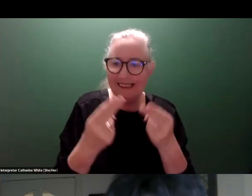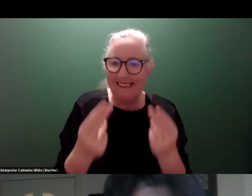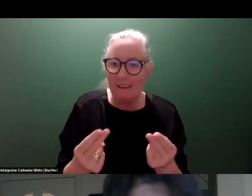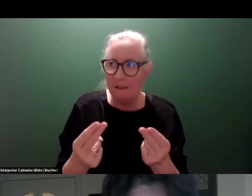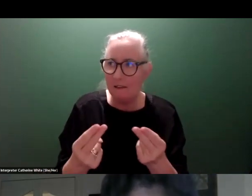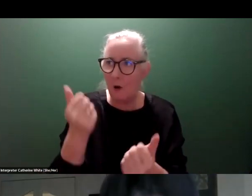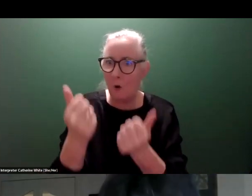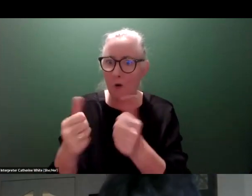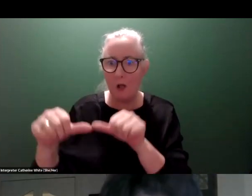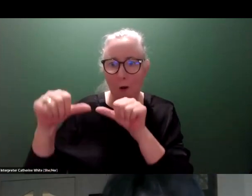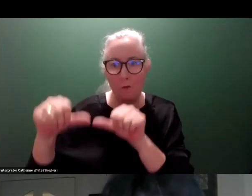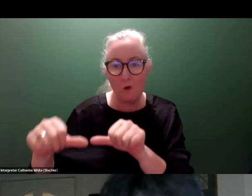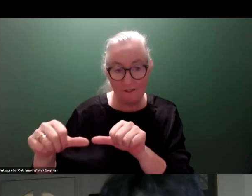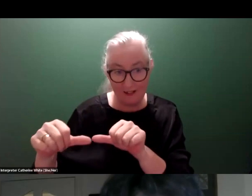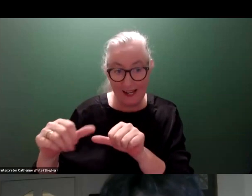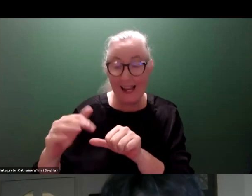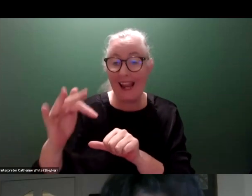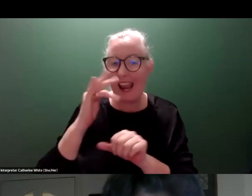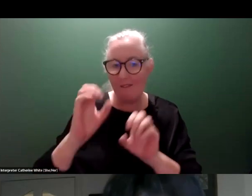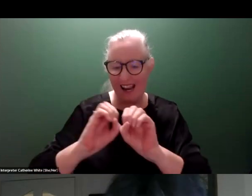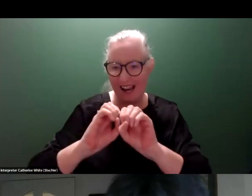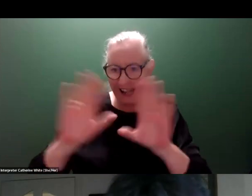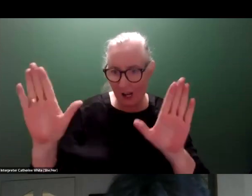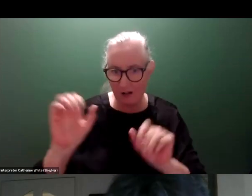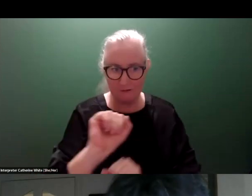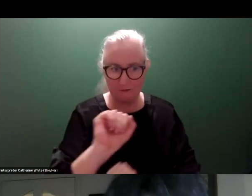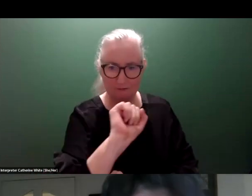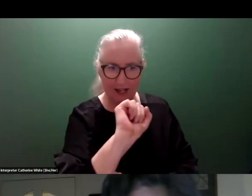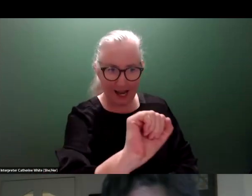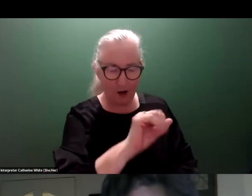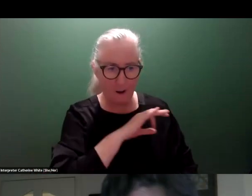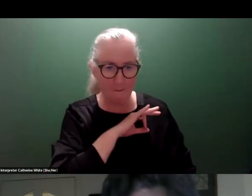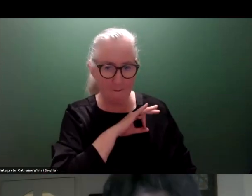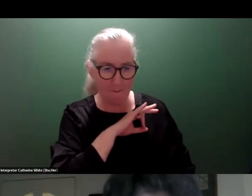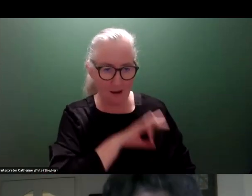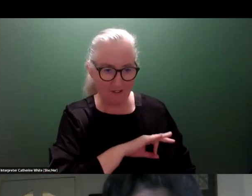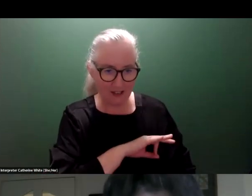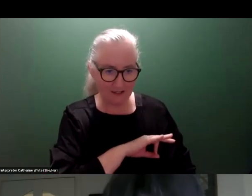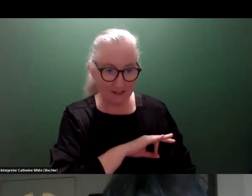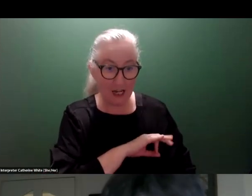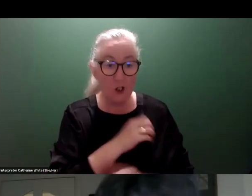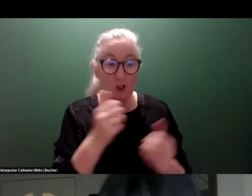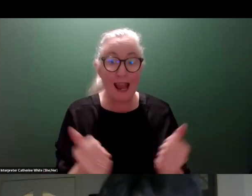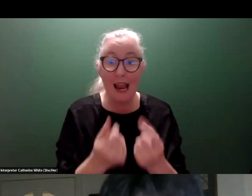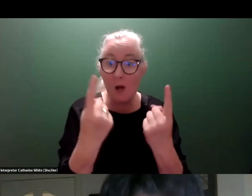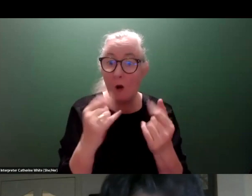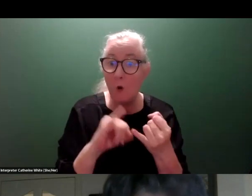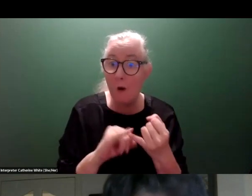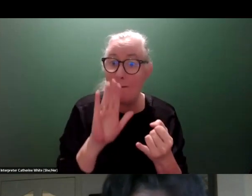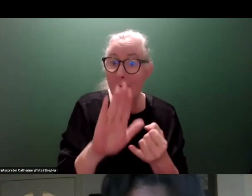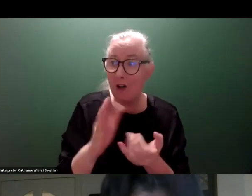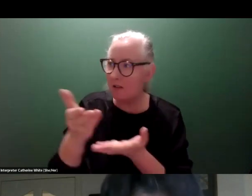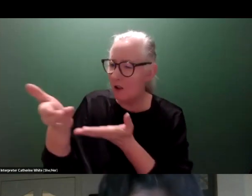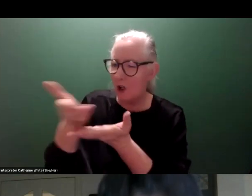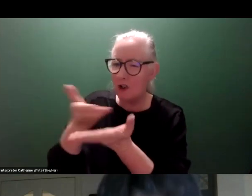approval, where it's clearly for the person's benefit. Anyone who must be consulted under